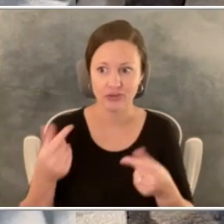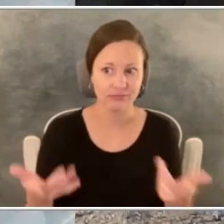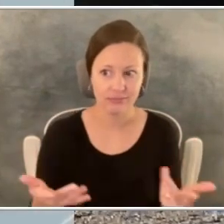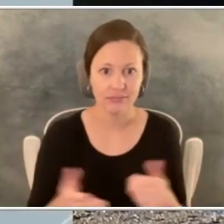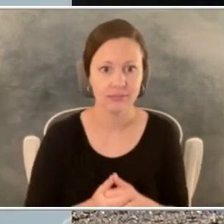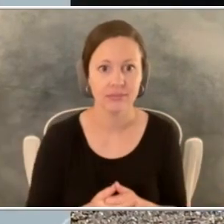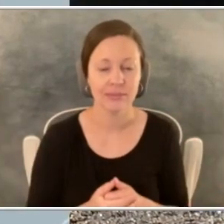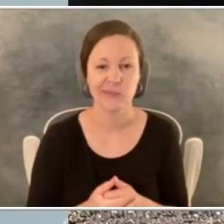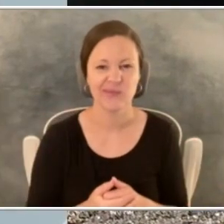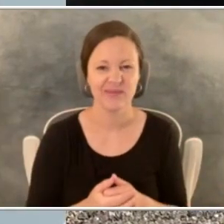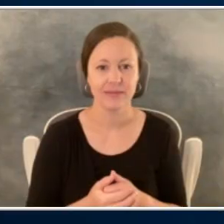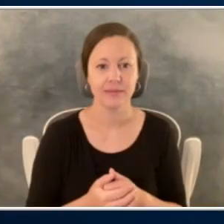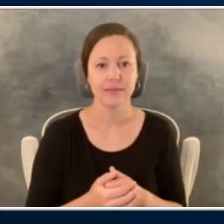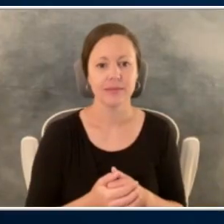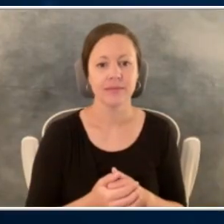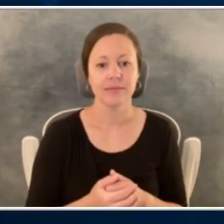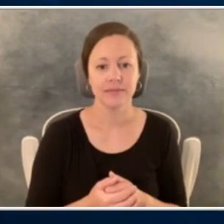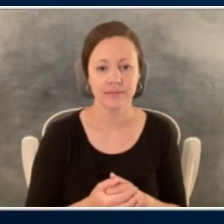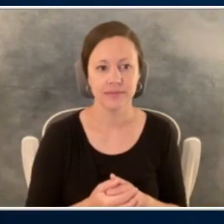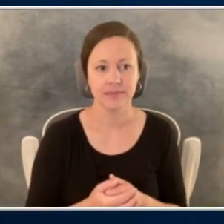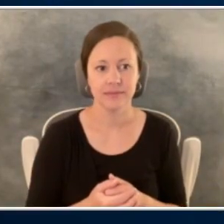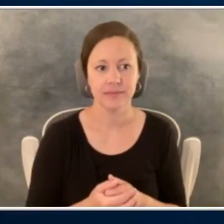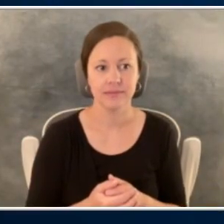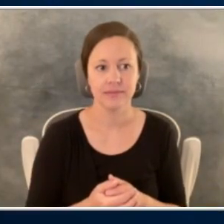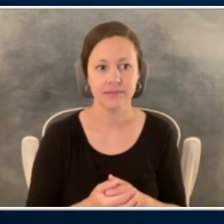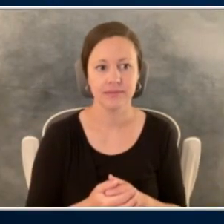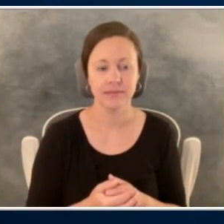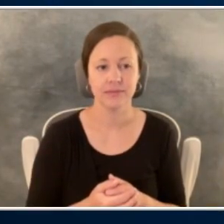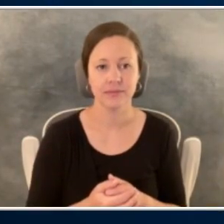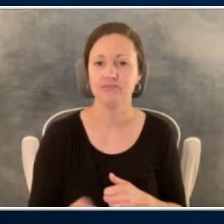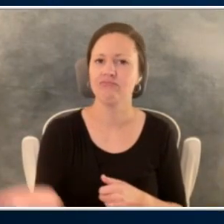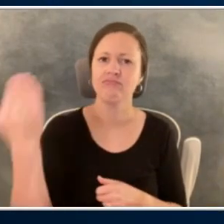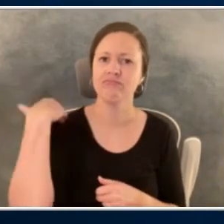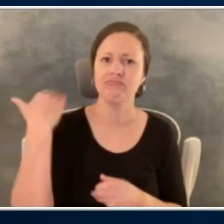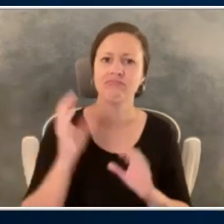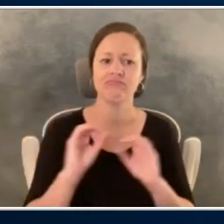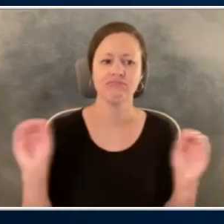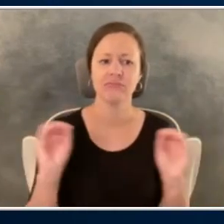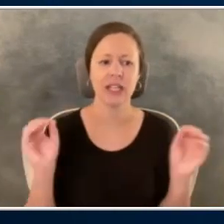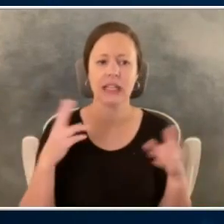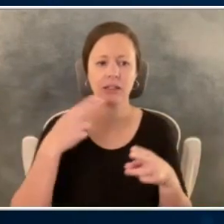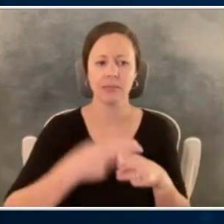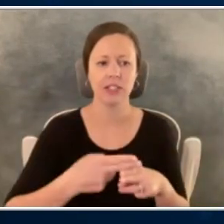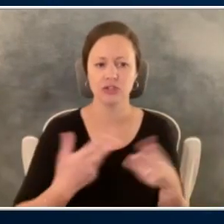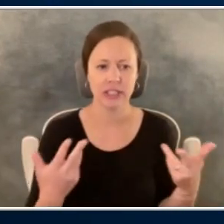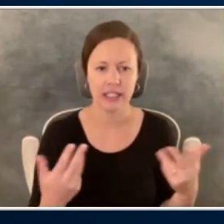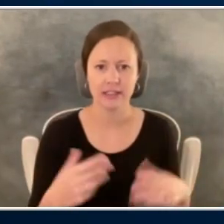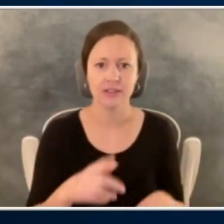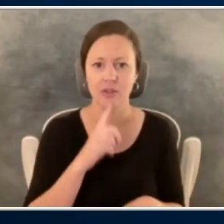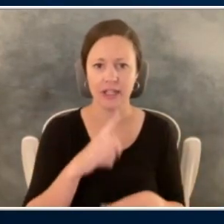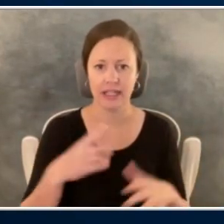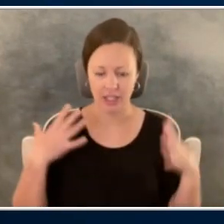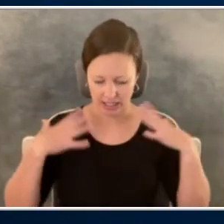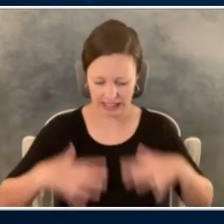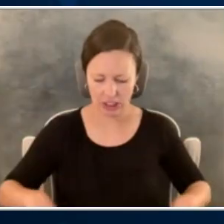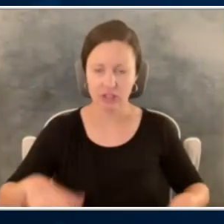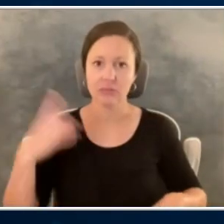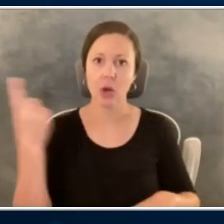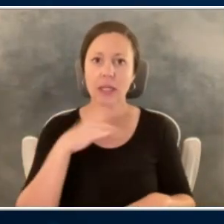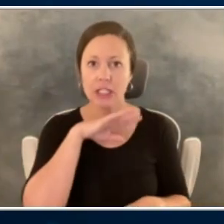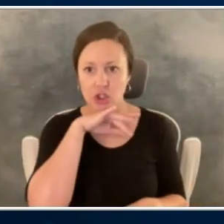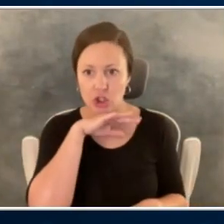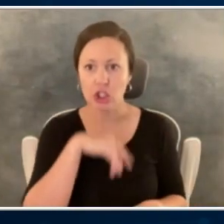In the beginning, it was never anything mentioned. Our gear remained dirty that we wore in all kinds of commercial,